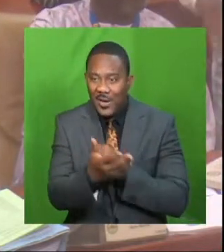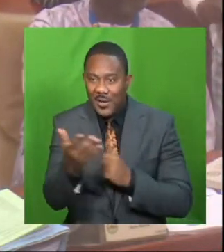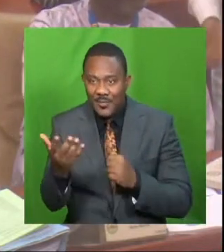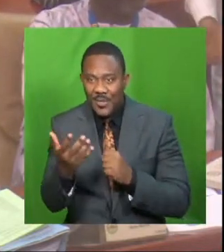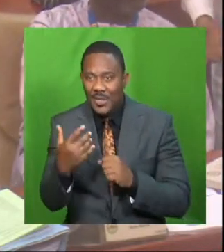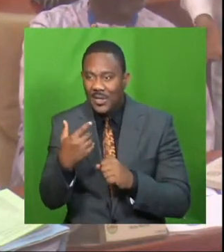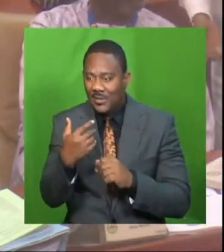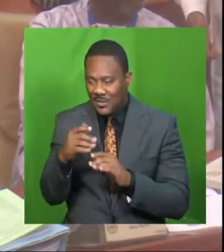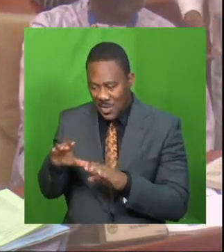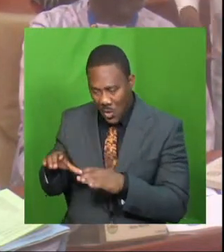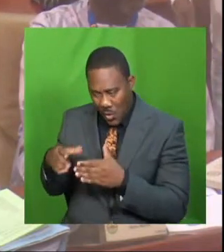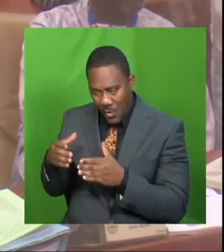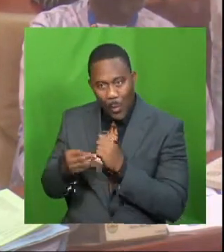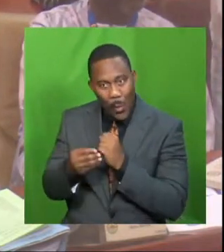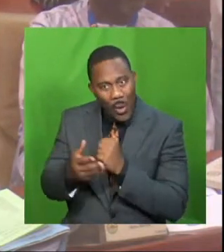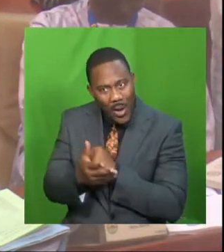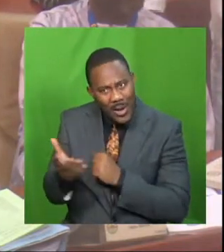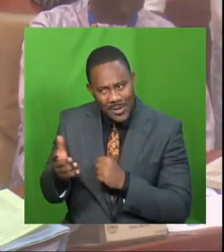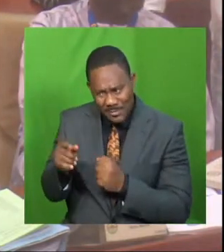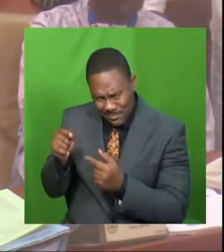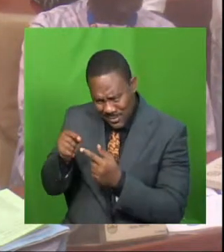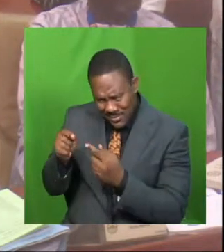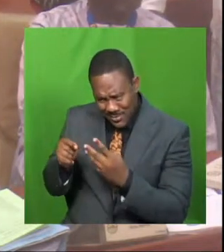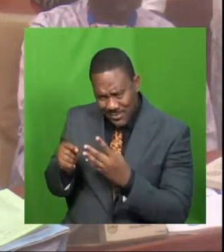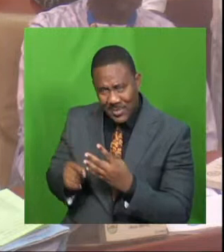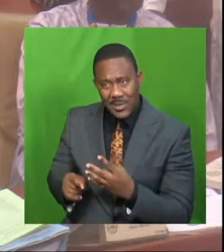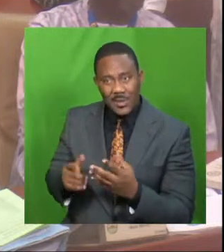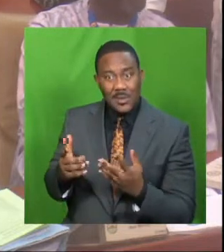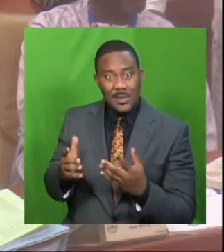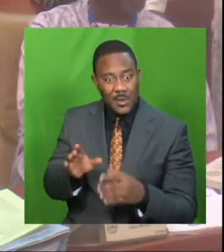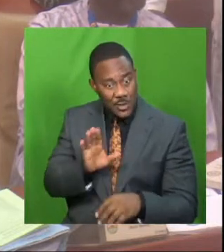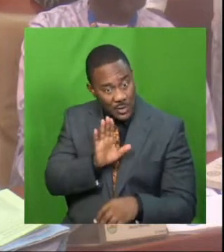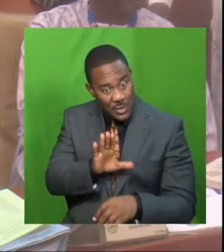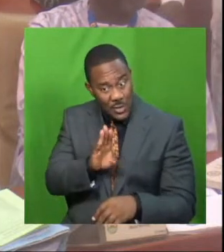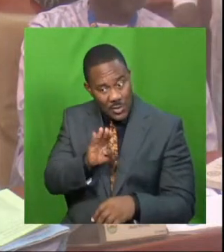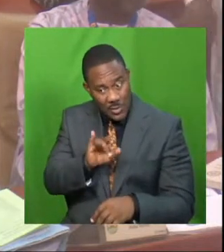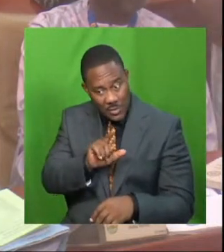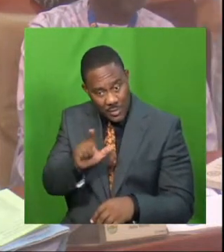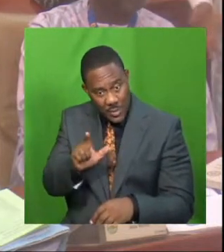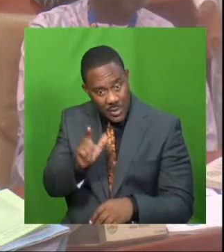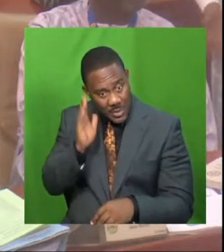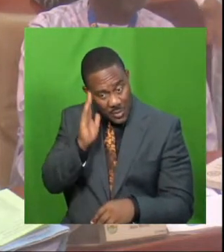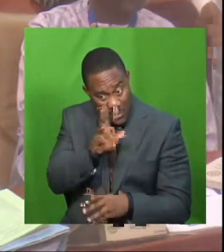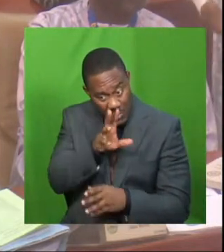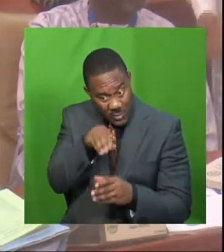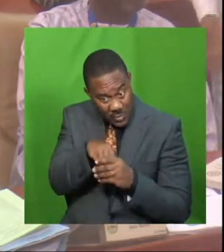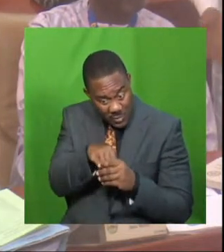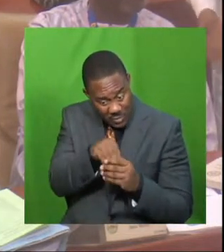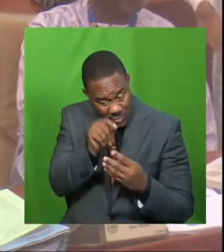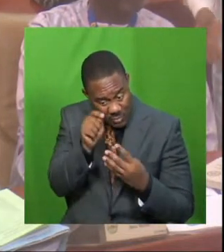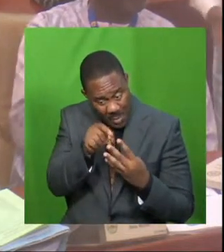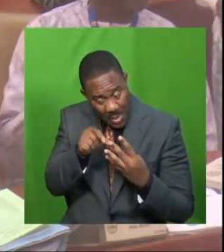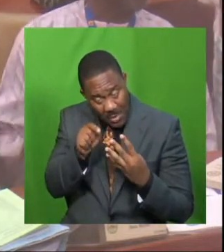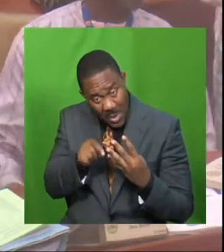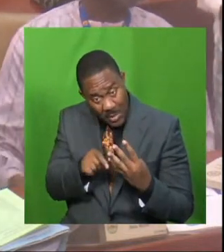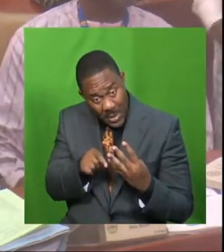community broadcaster. Will your draft bill work on these parameters? Thank you.